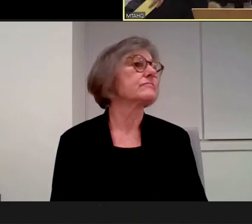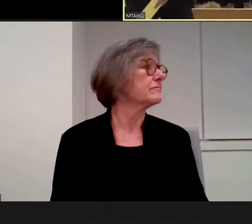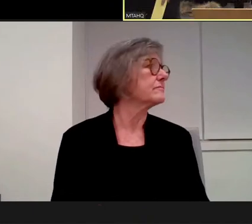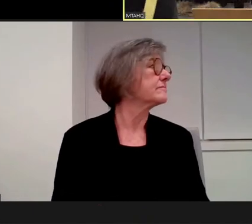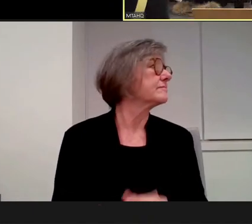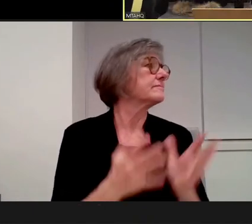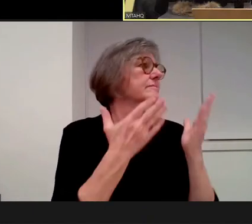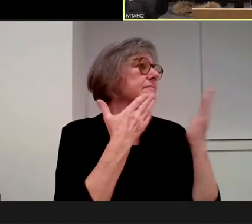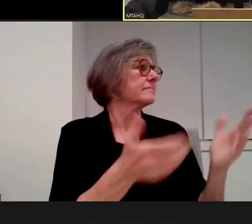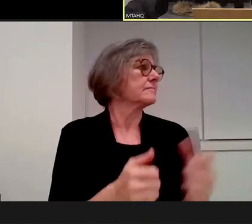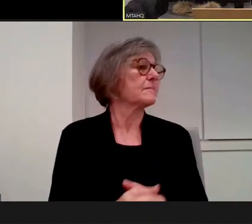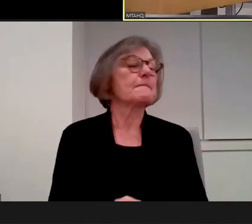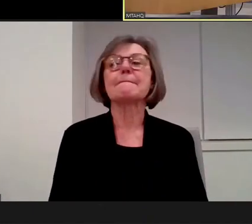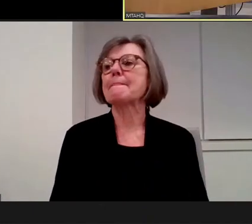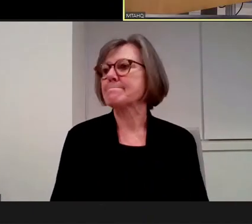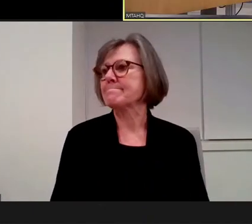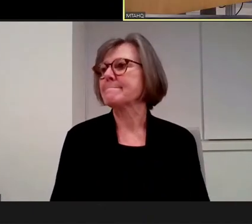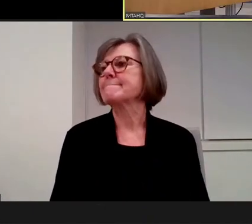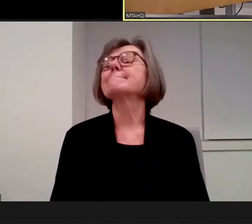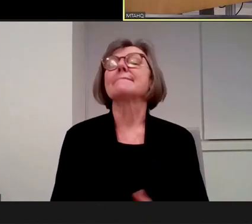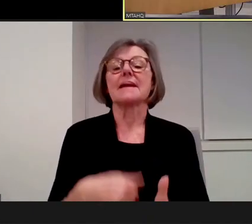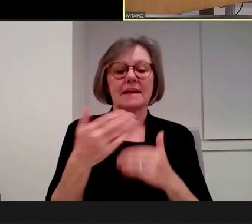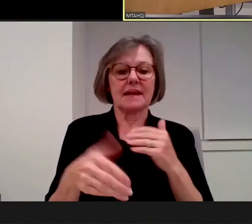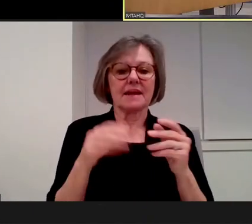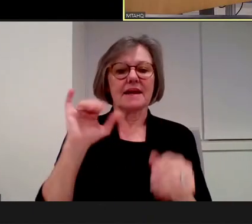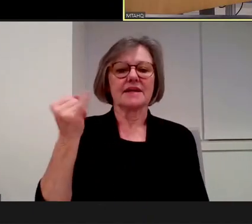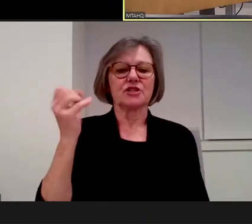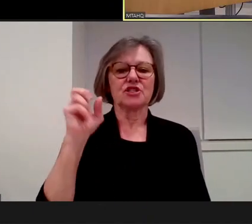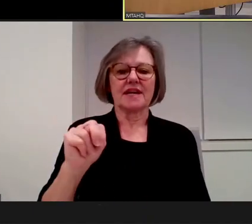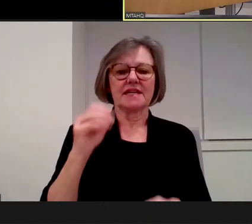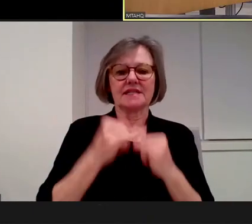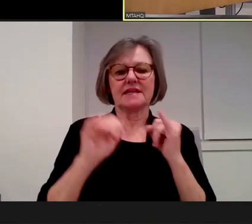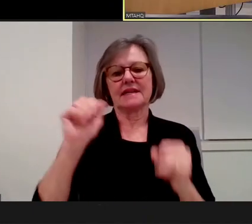Thank you. The next speaker is Jason Anthony.